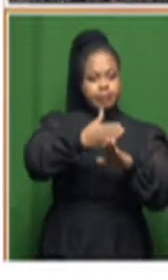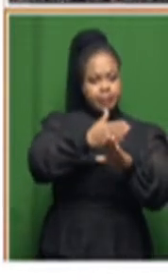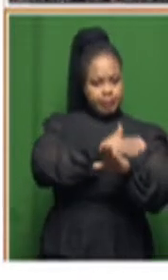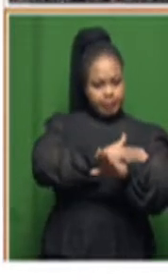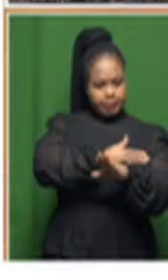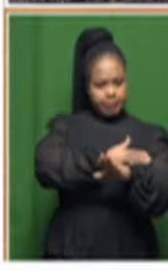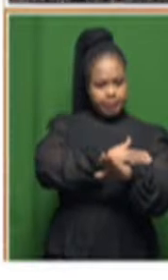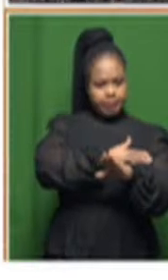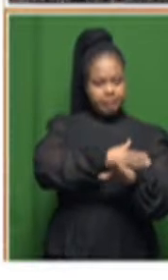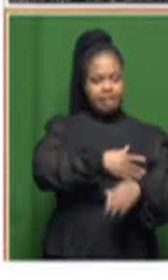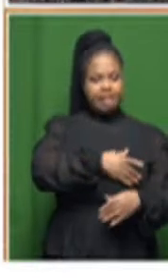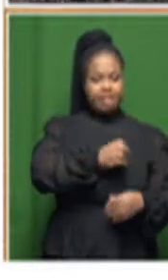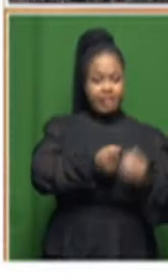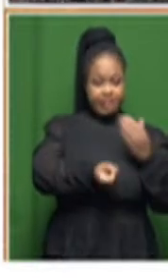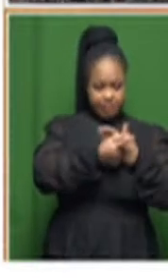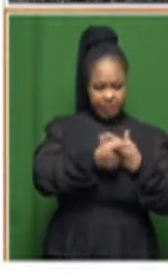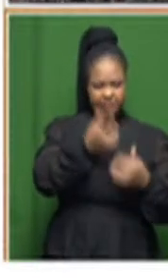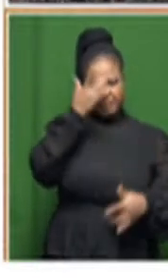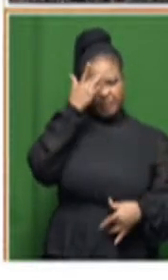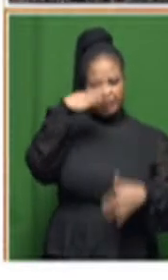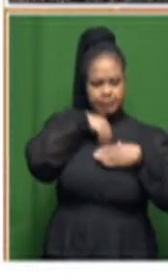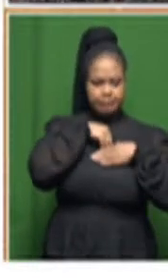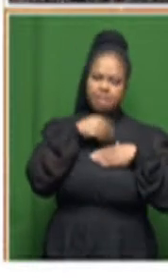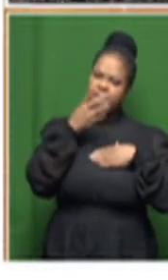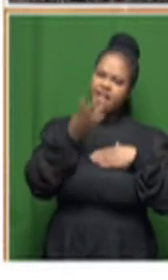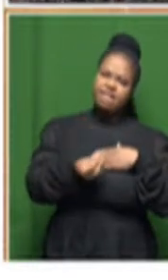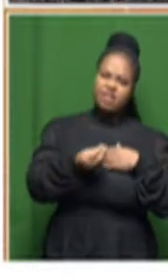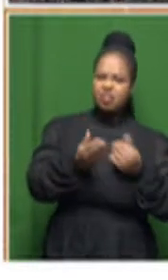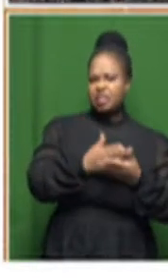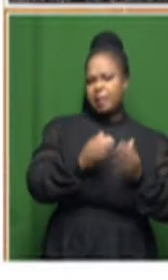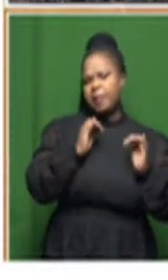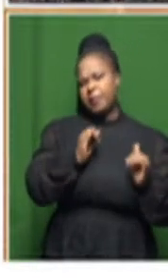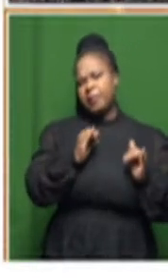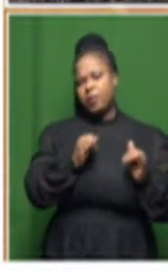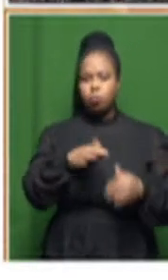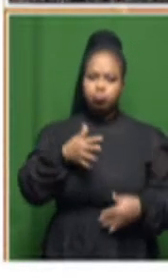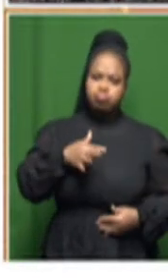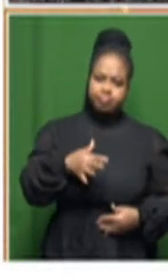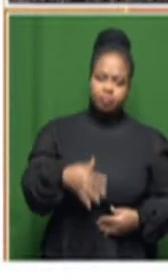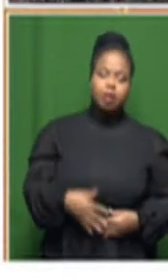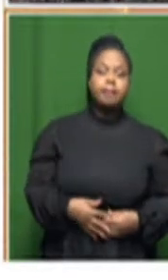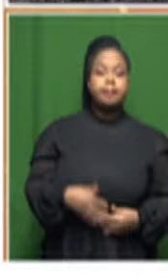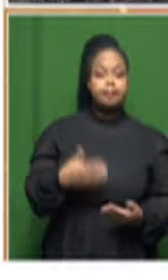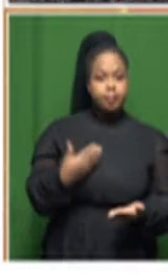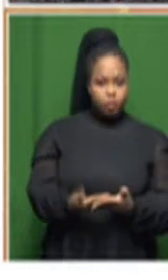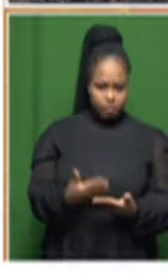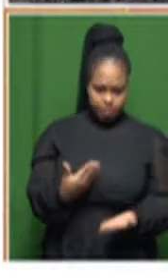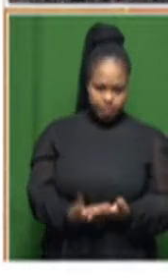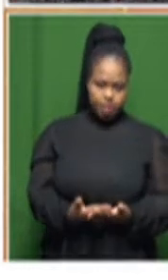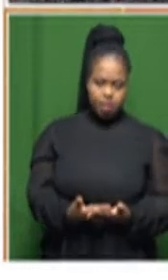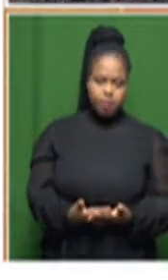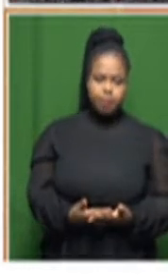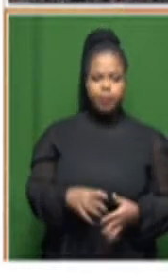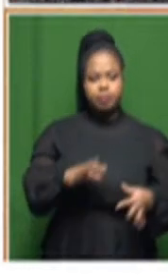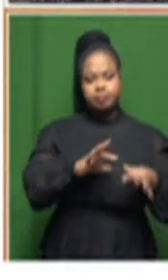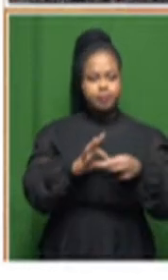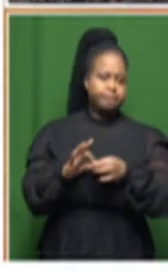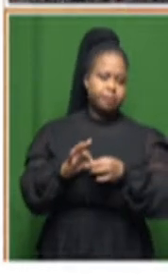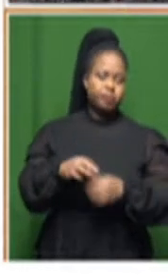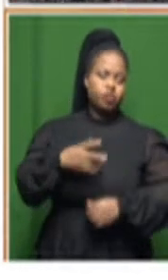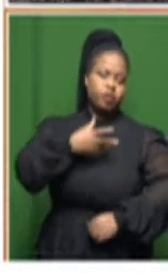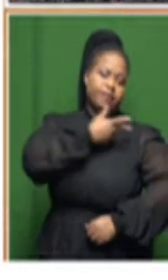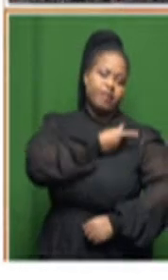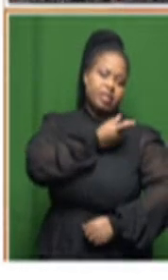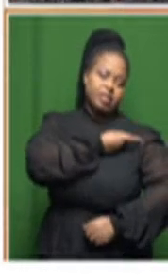medically significant event, and it could be serious or non-serious. It has a potential to be causally associated with the